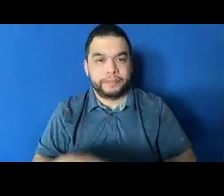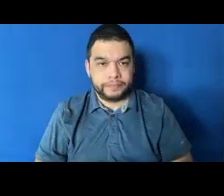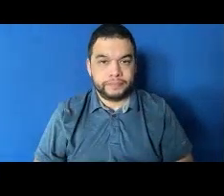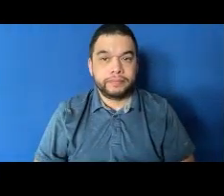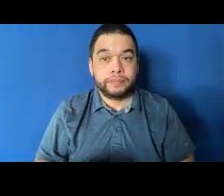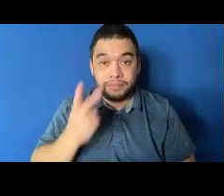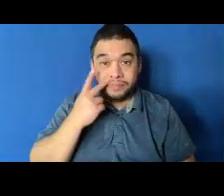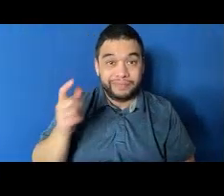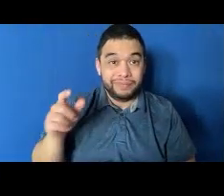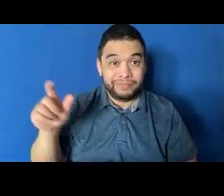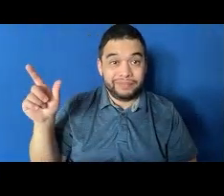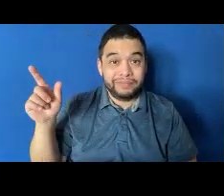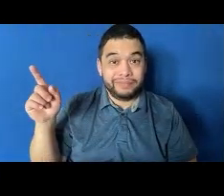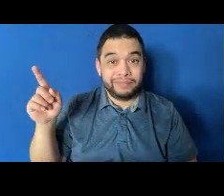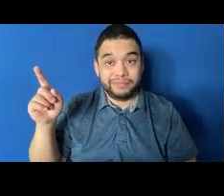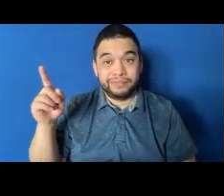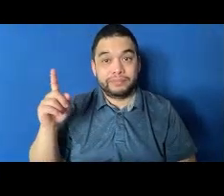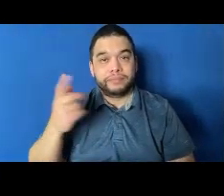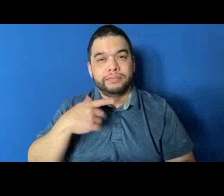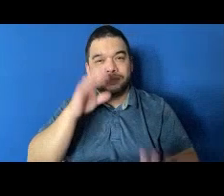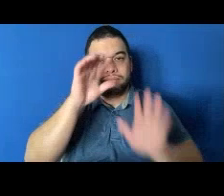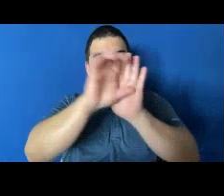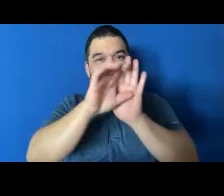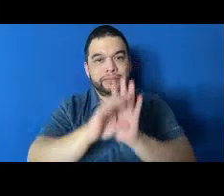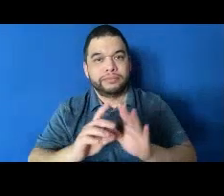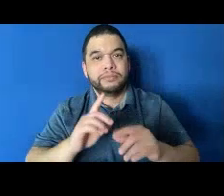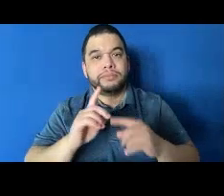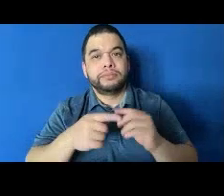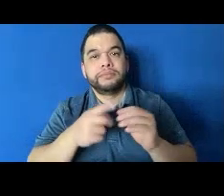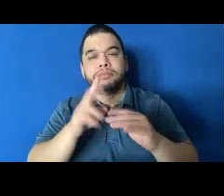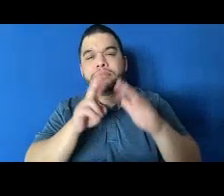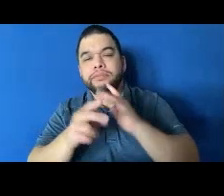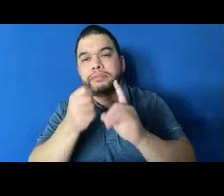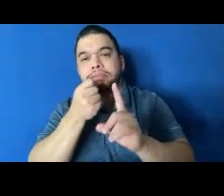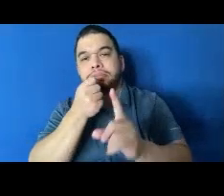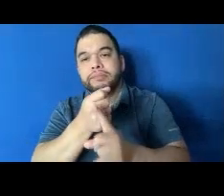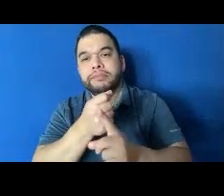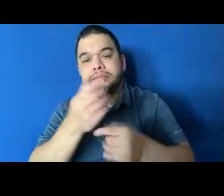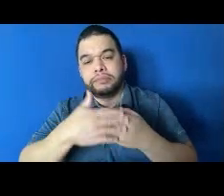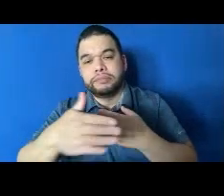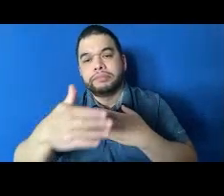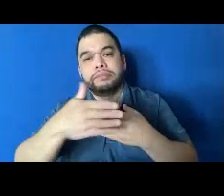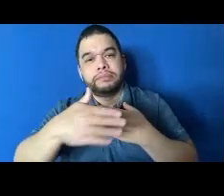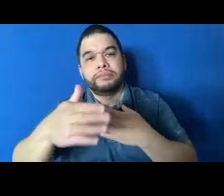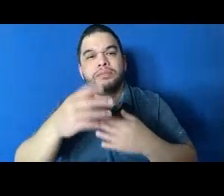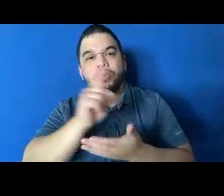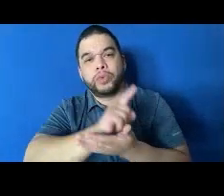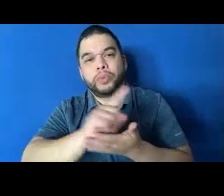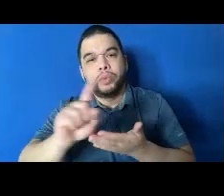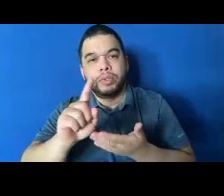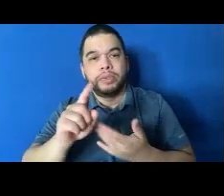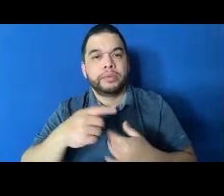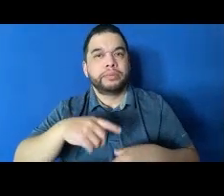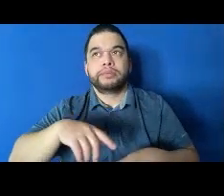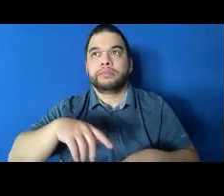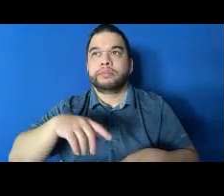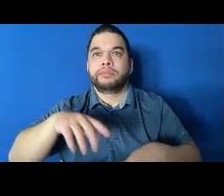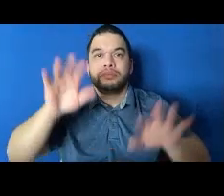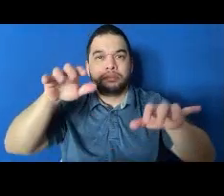we have our graph on the danger impact that we're expecting in the next coming